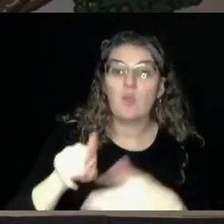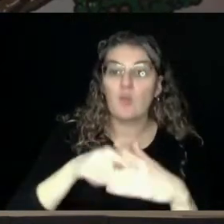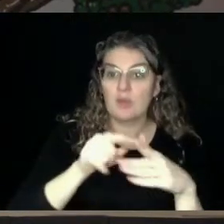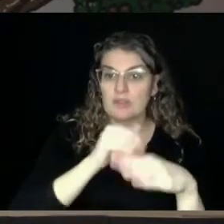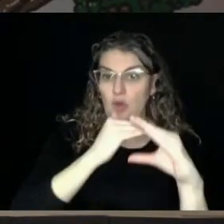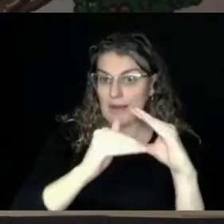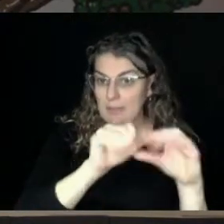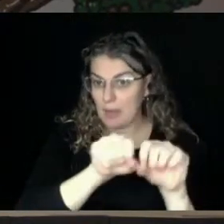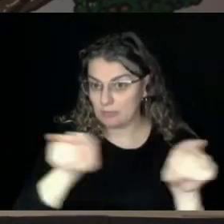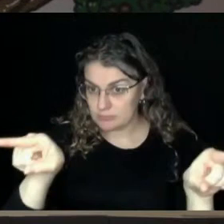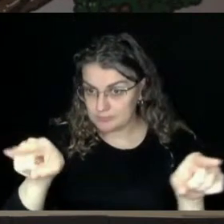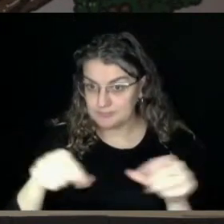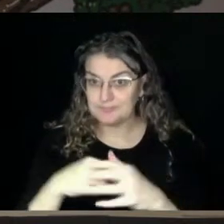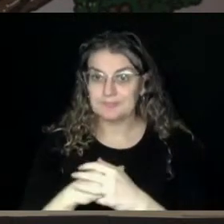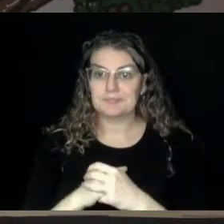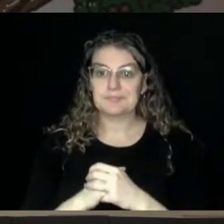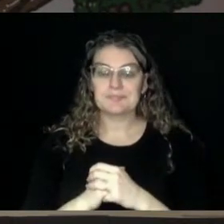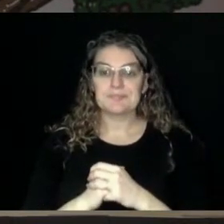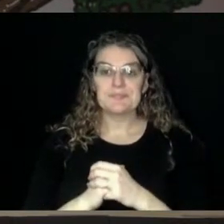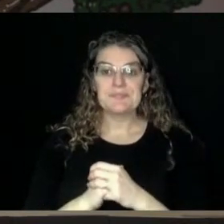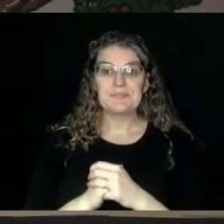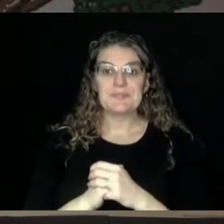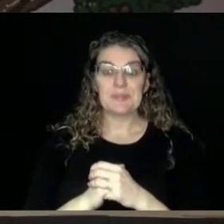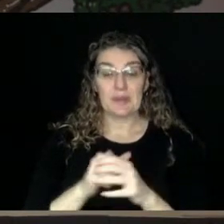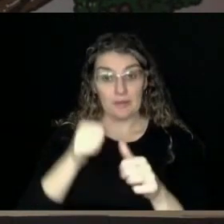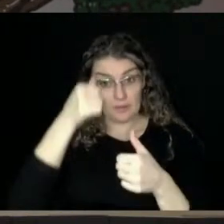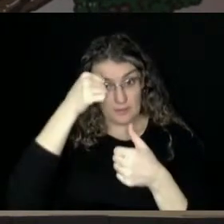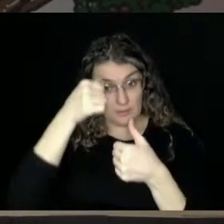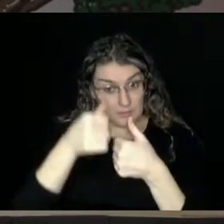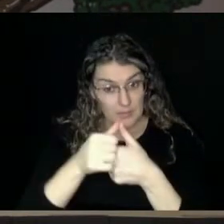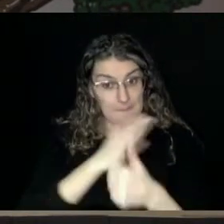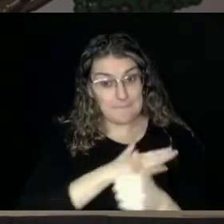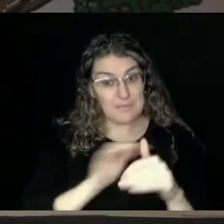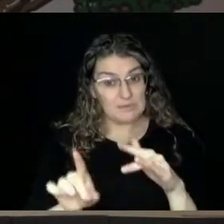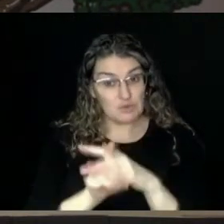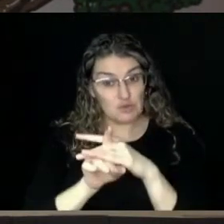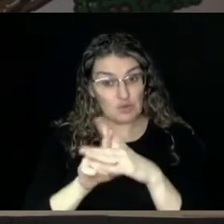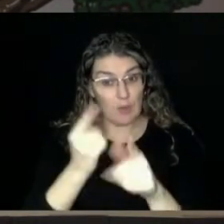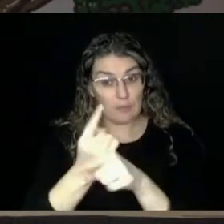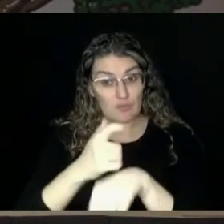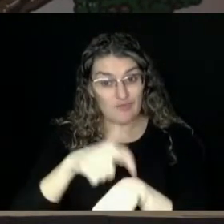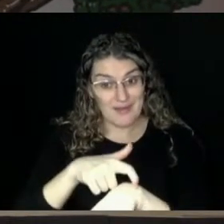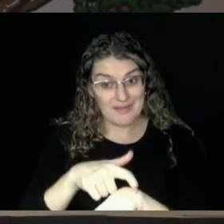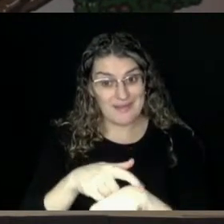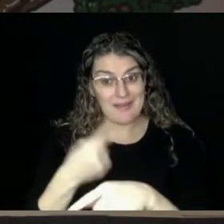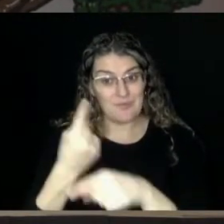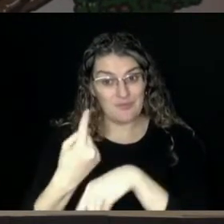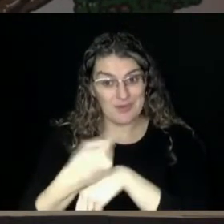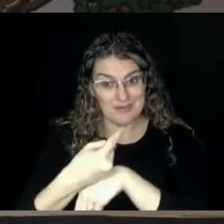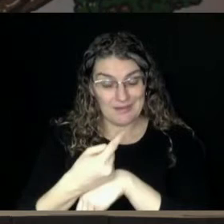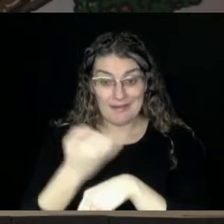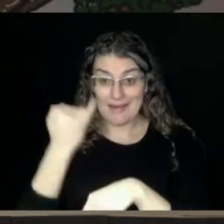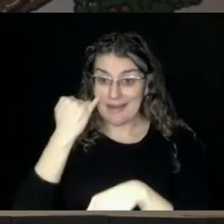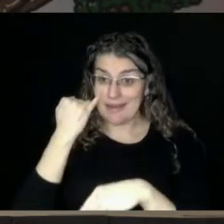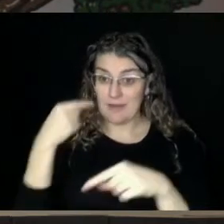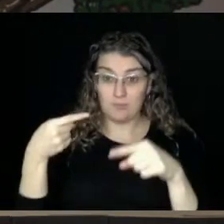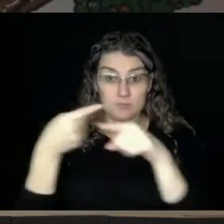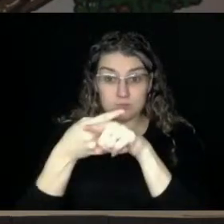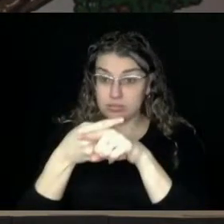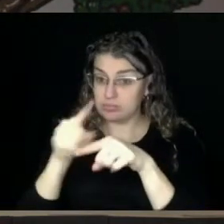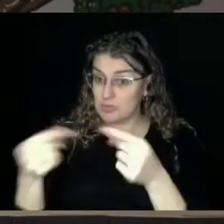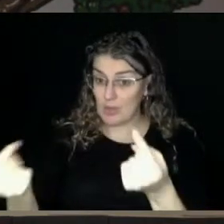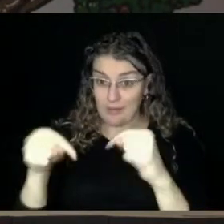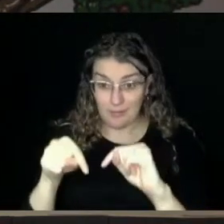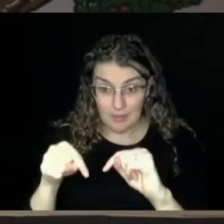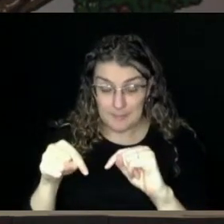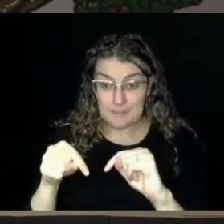With that, we want to remind everyone to please try and attend your vaccine appointment if possible. If you're not able to attend or identify